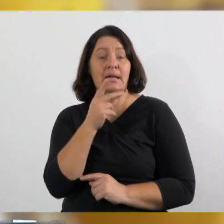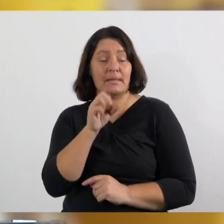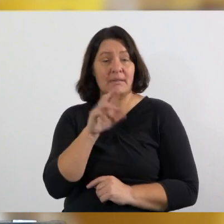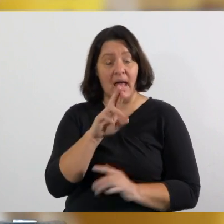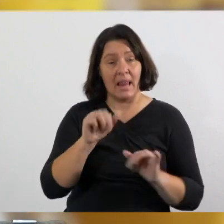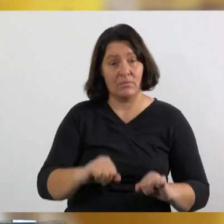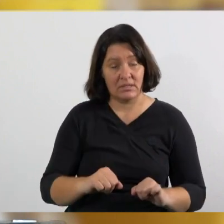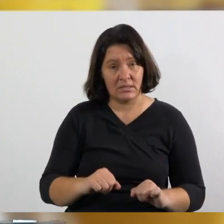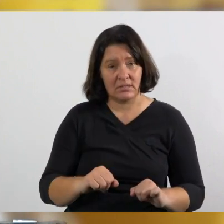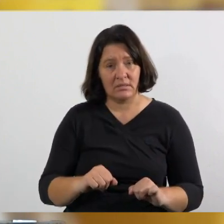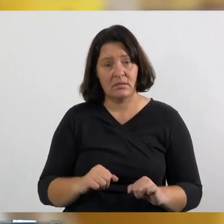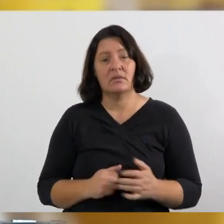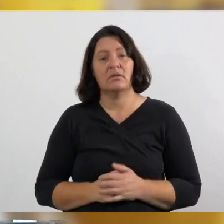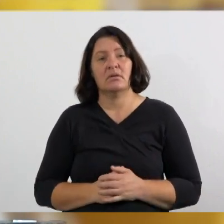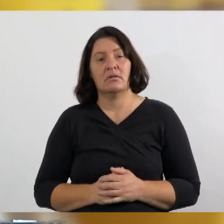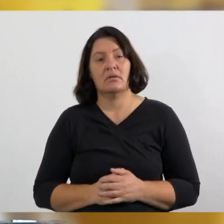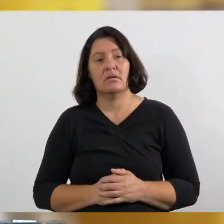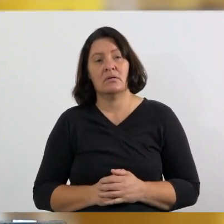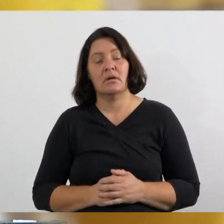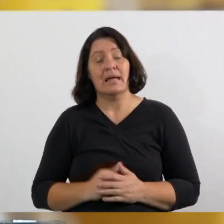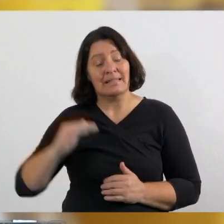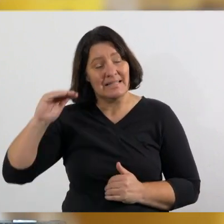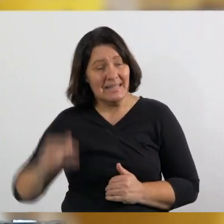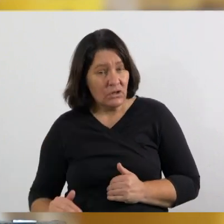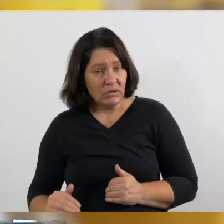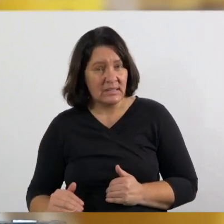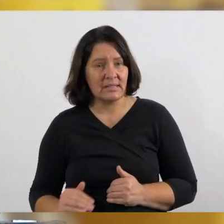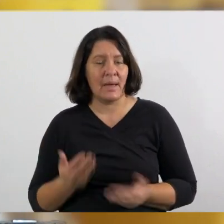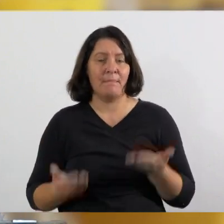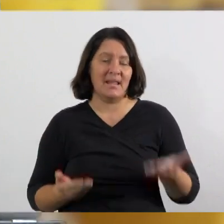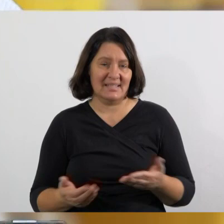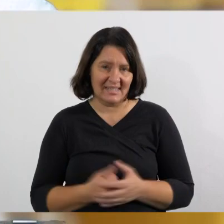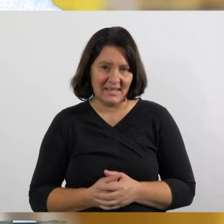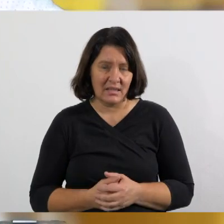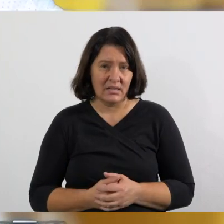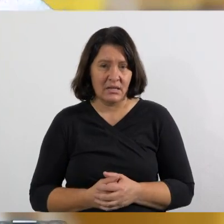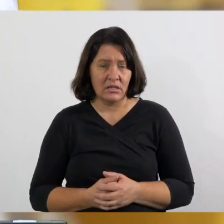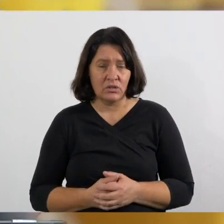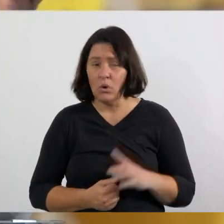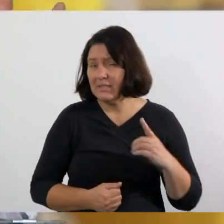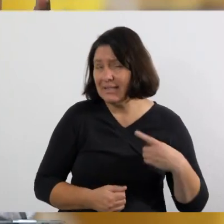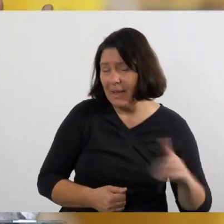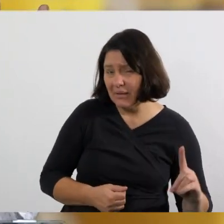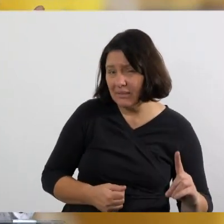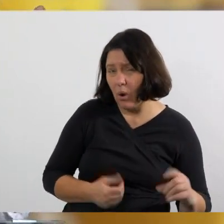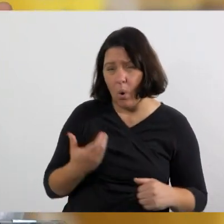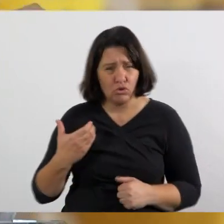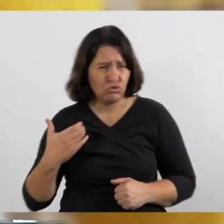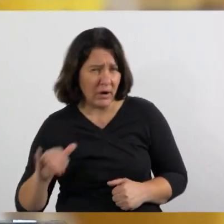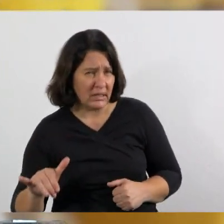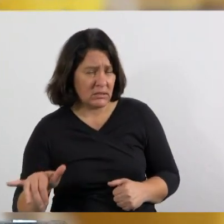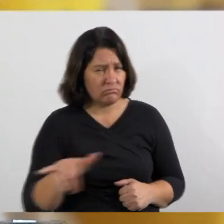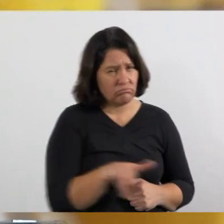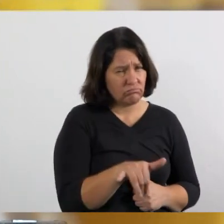that debtors allowances decrease our debtors balance. Therefore, do we debit our debtors control or